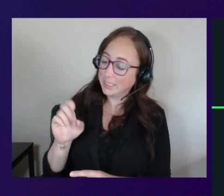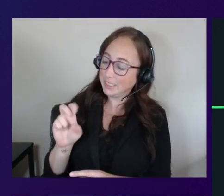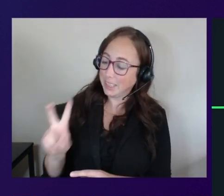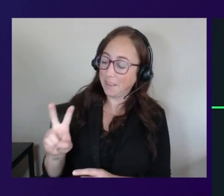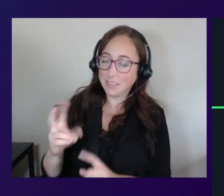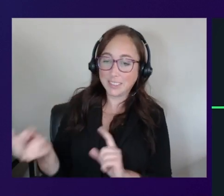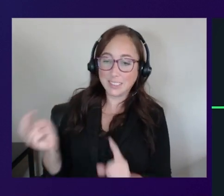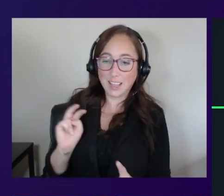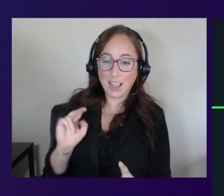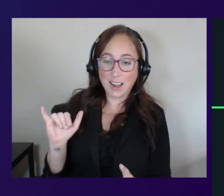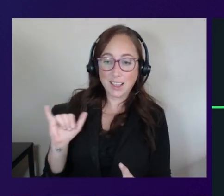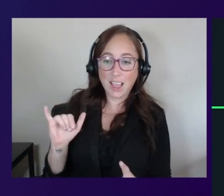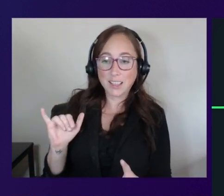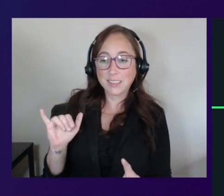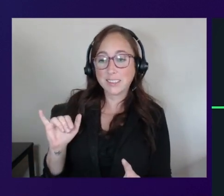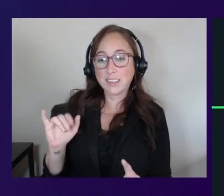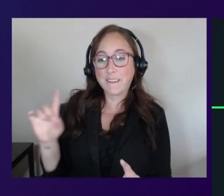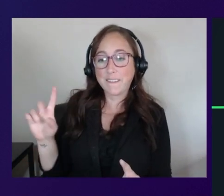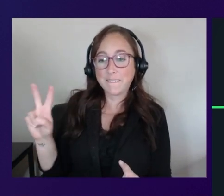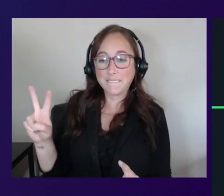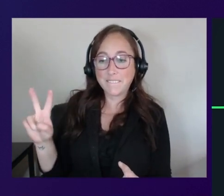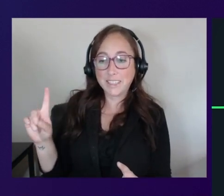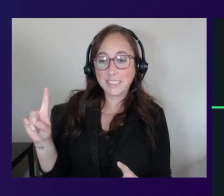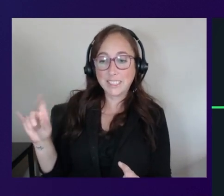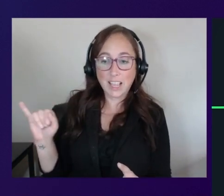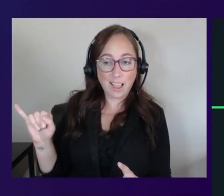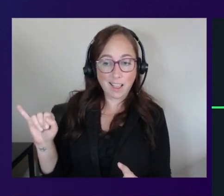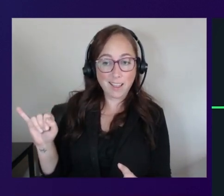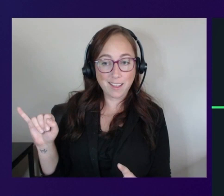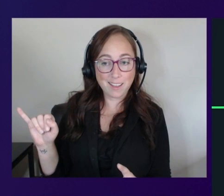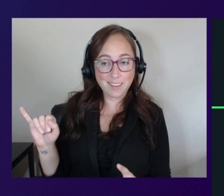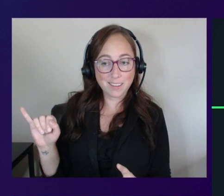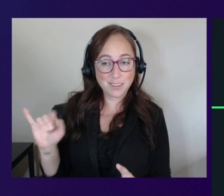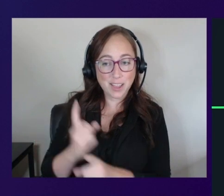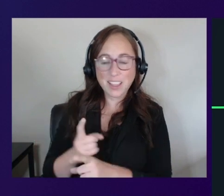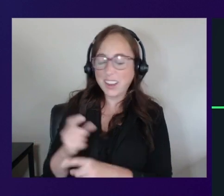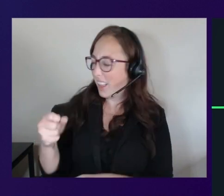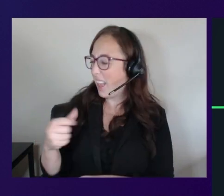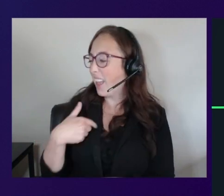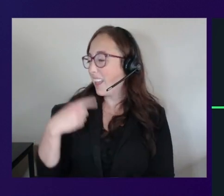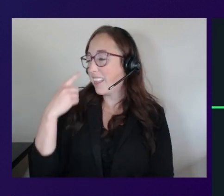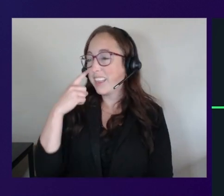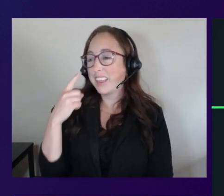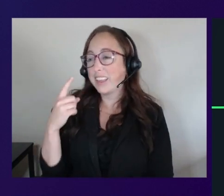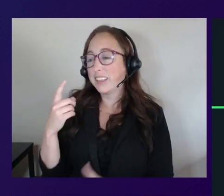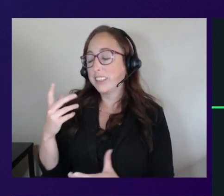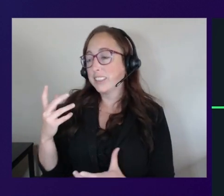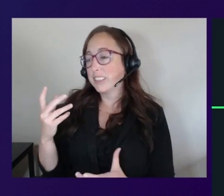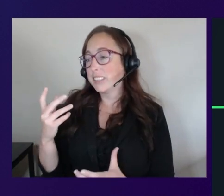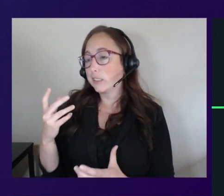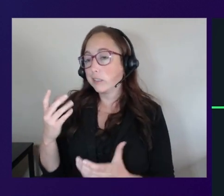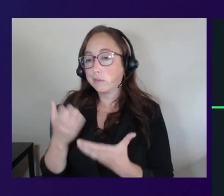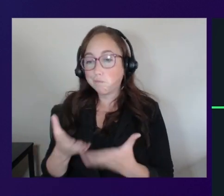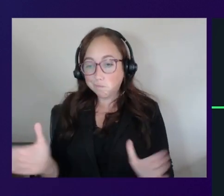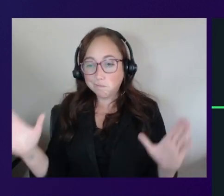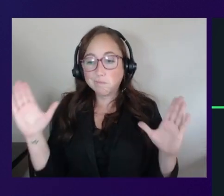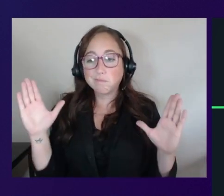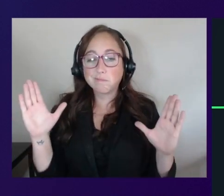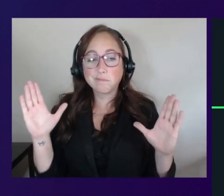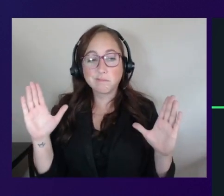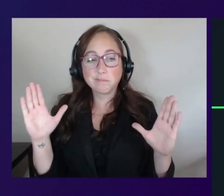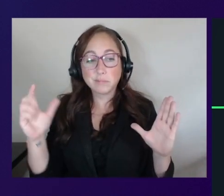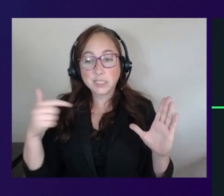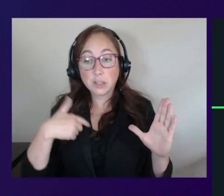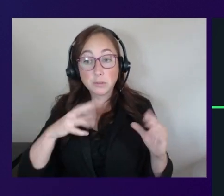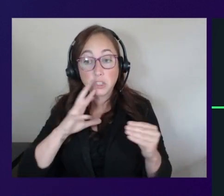Fargate of VDI in a way. Yeah. Yeah, and I think that overall, as I was talking